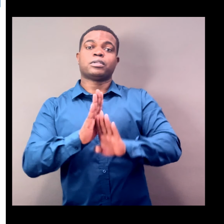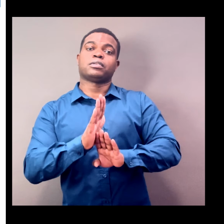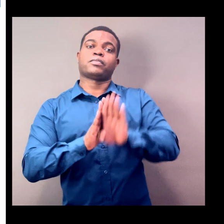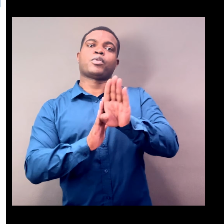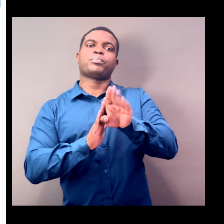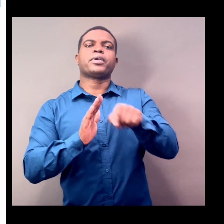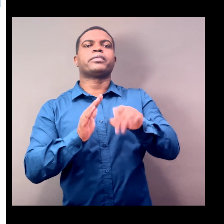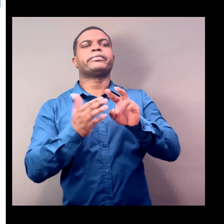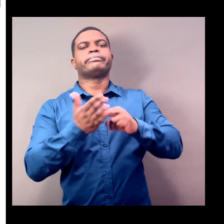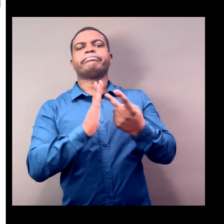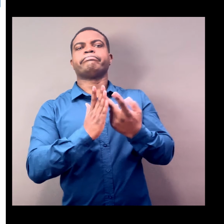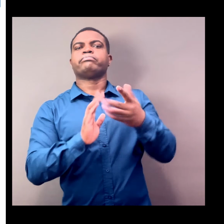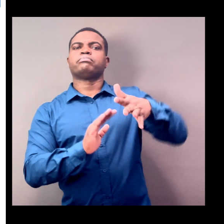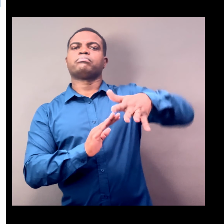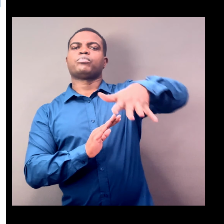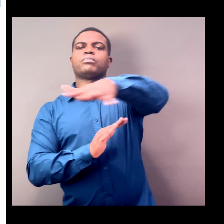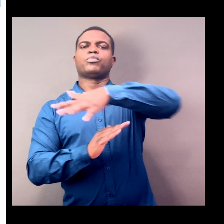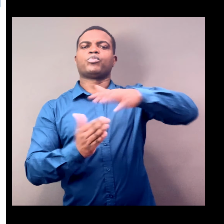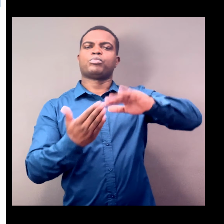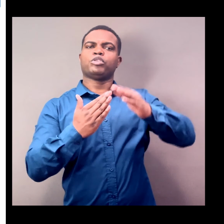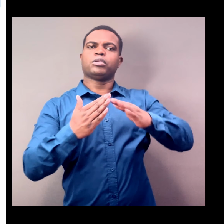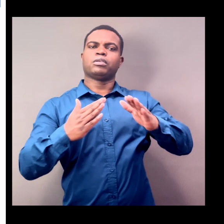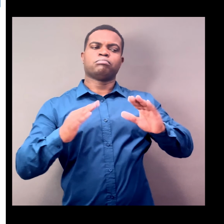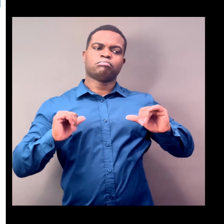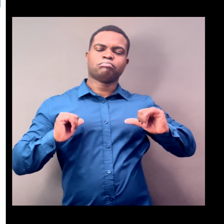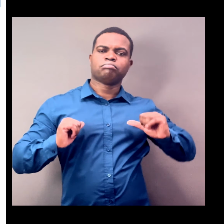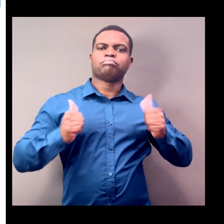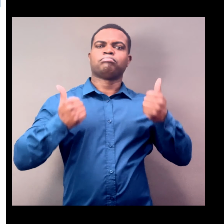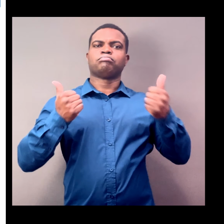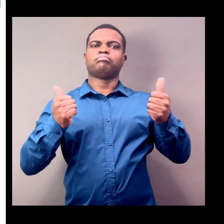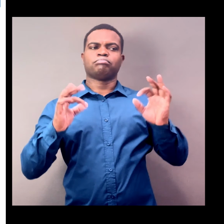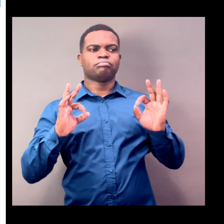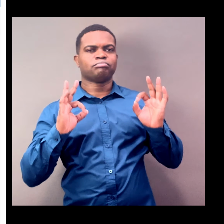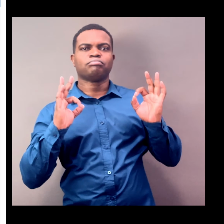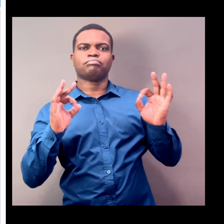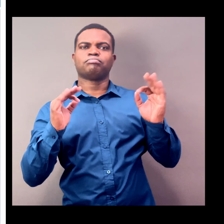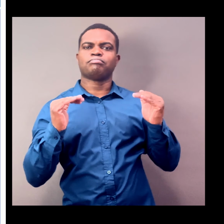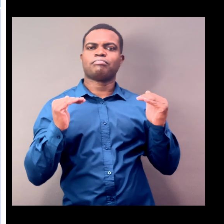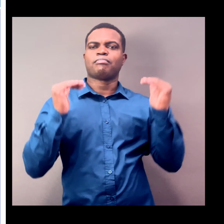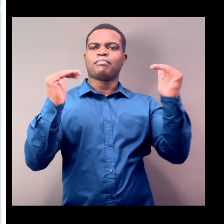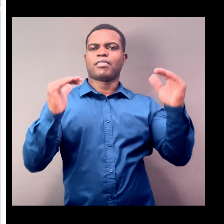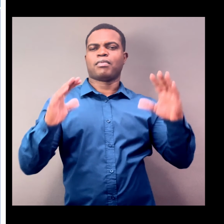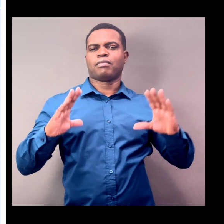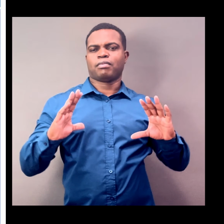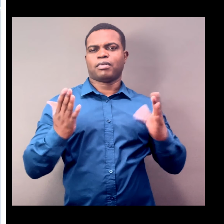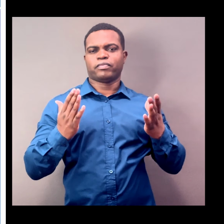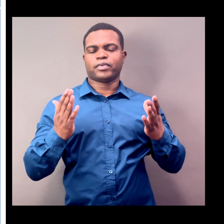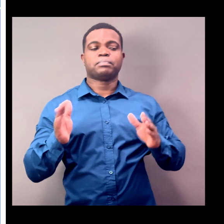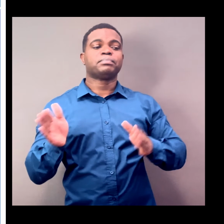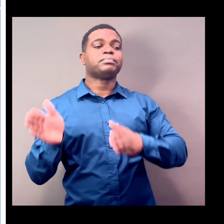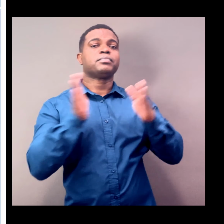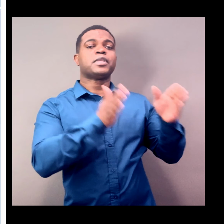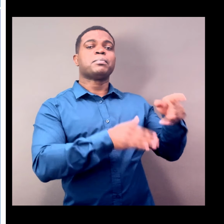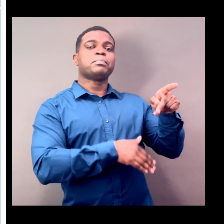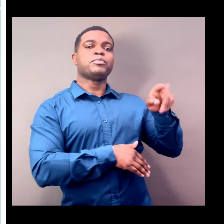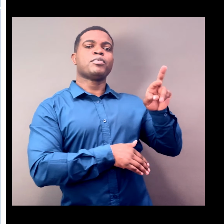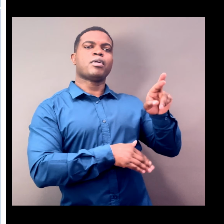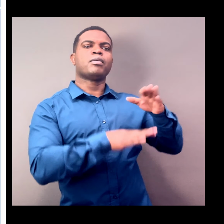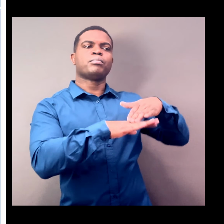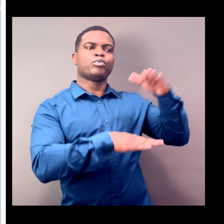the overall community health and vitality. Now, public relations is